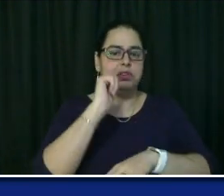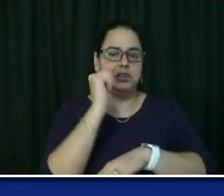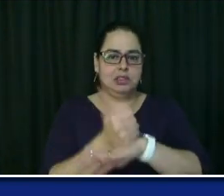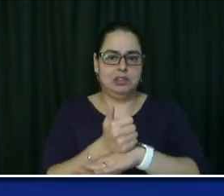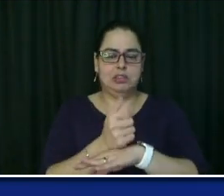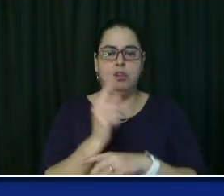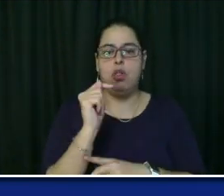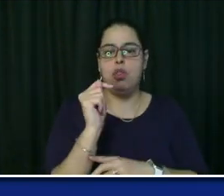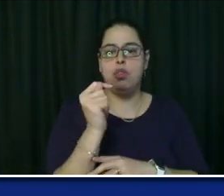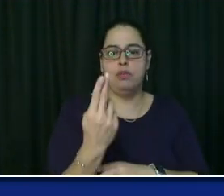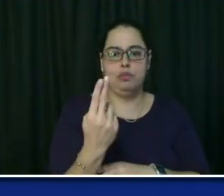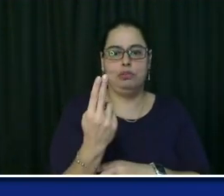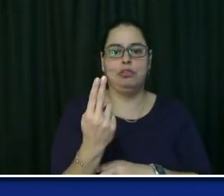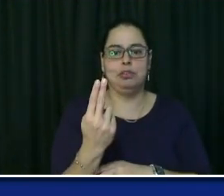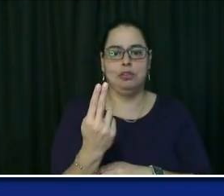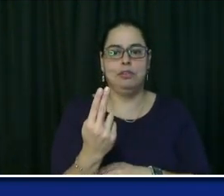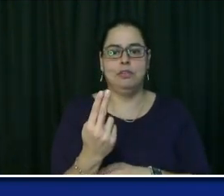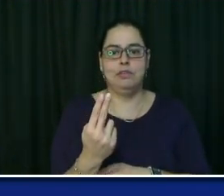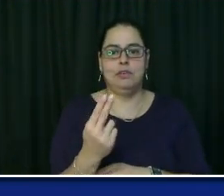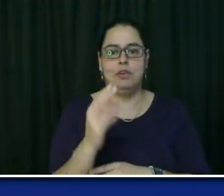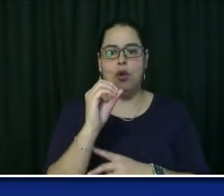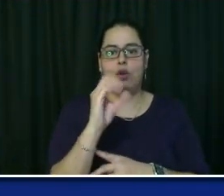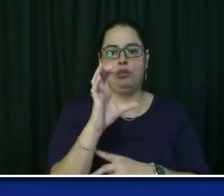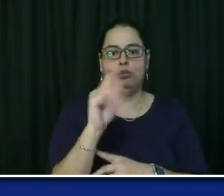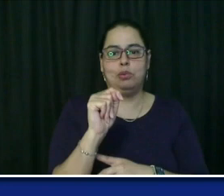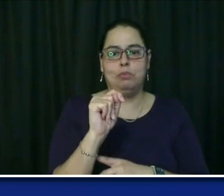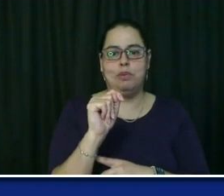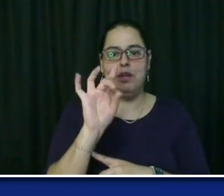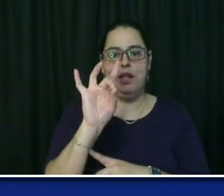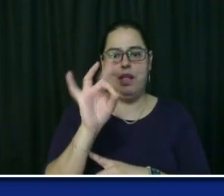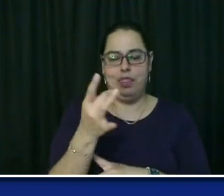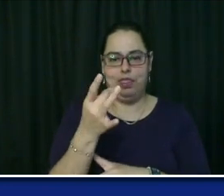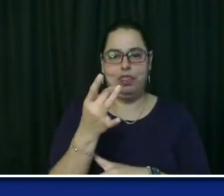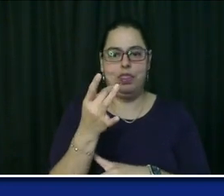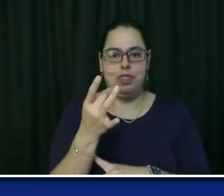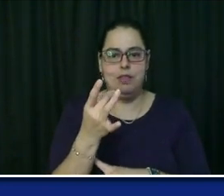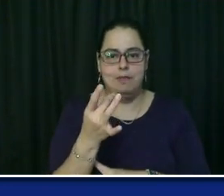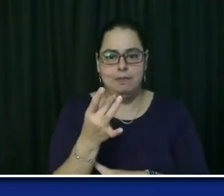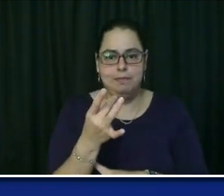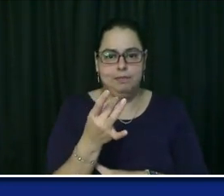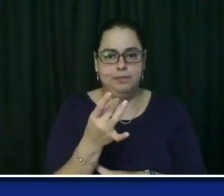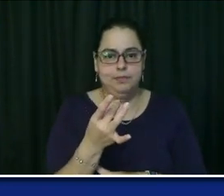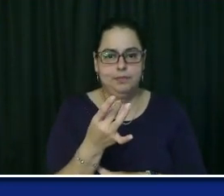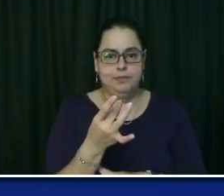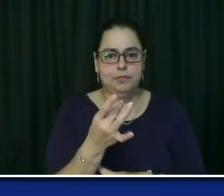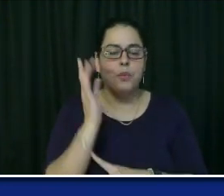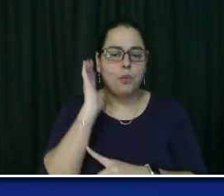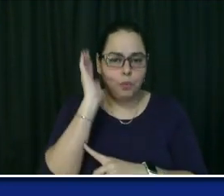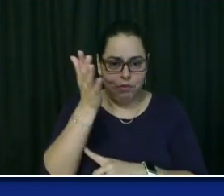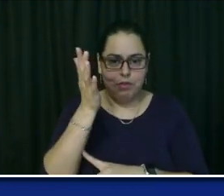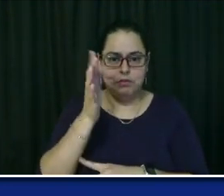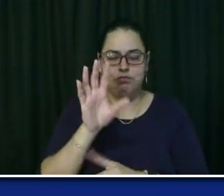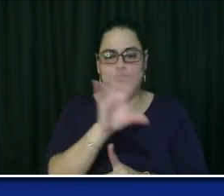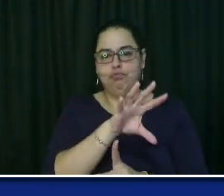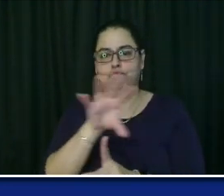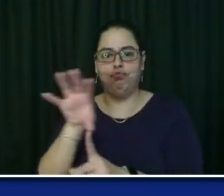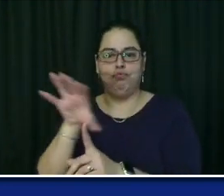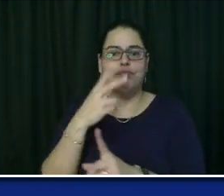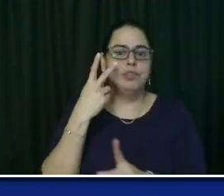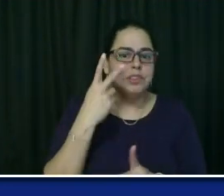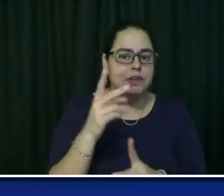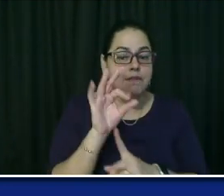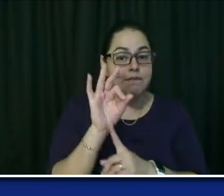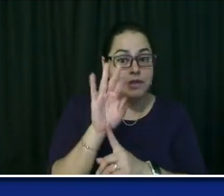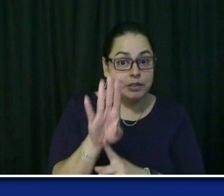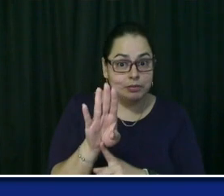media covered as well. Live. We'll see how that plays out, but you'll be able to see it yourself on Facebook, Westchester County Government Channel. And I will